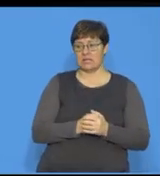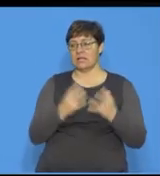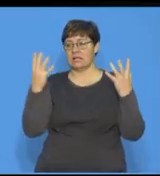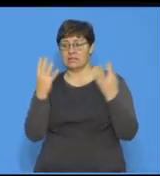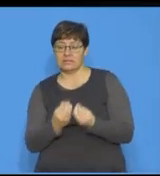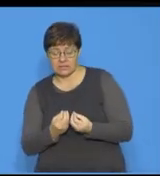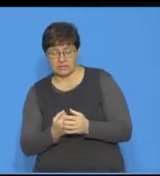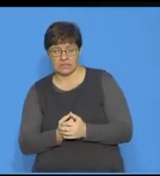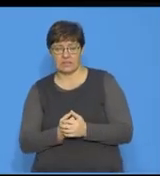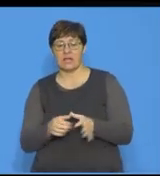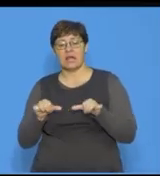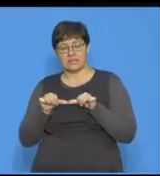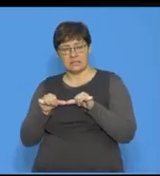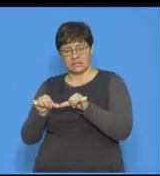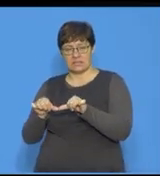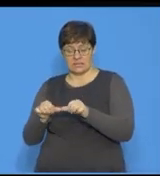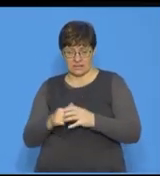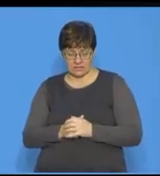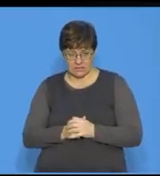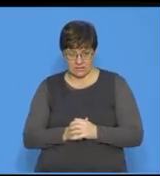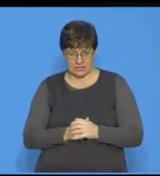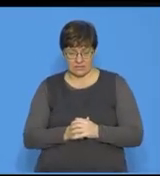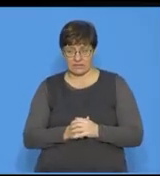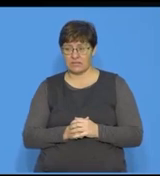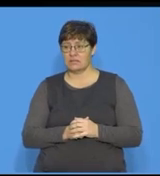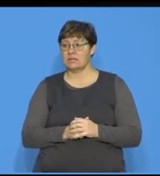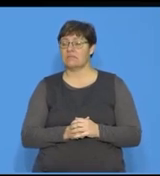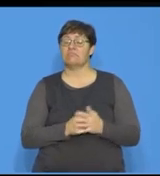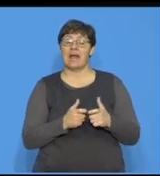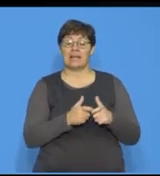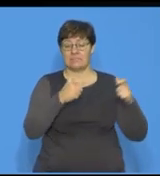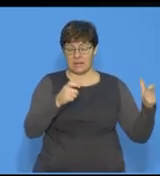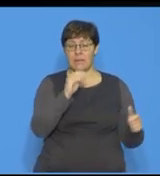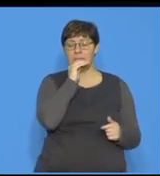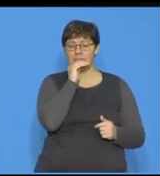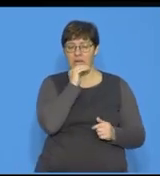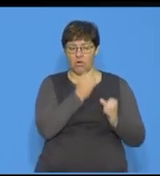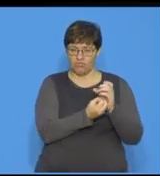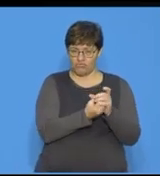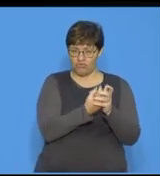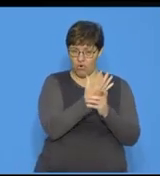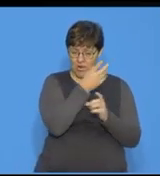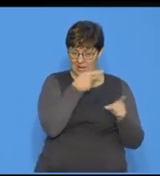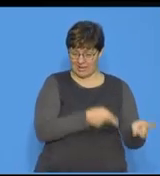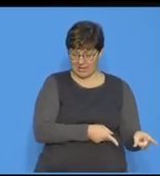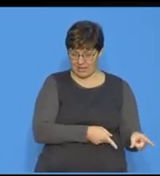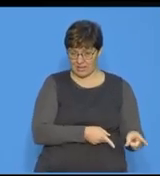contracting, and stationary. So expanding would mean a growing